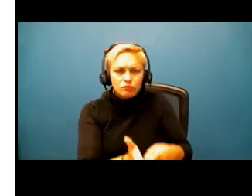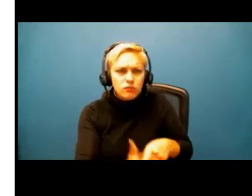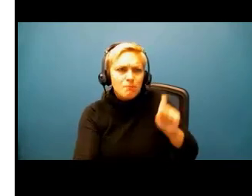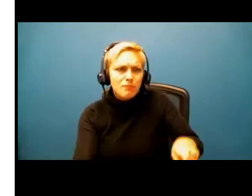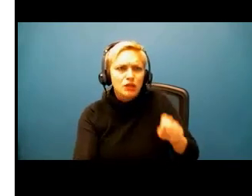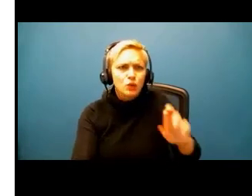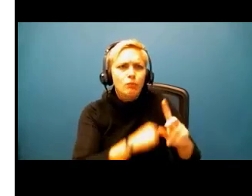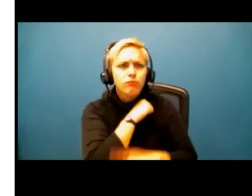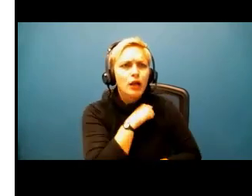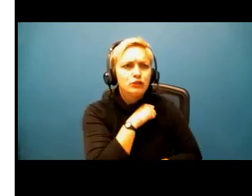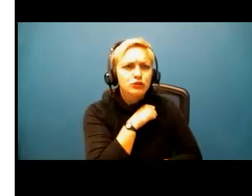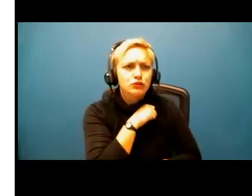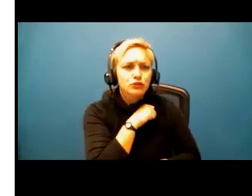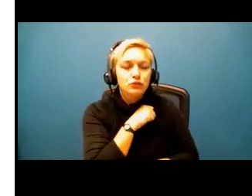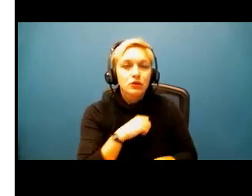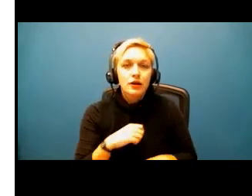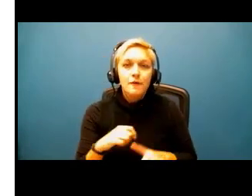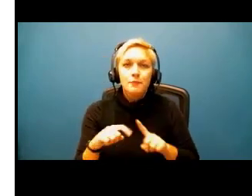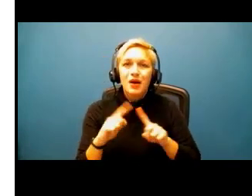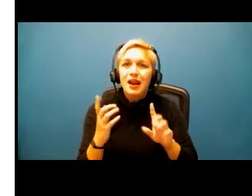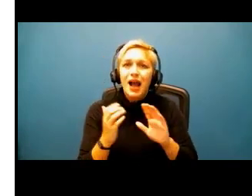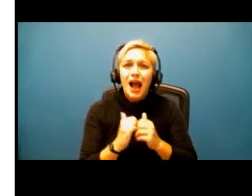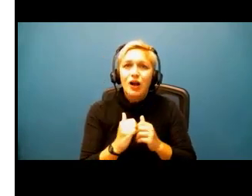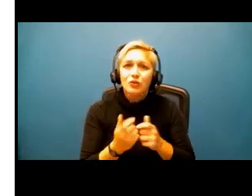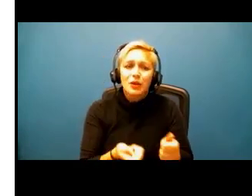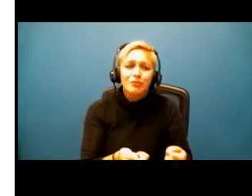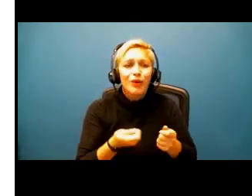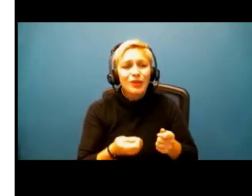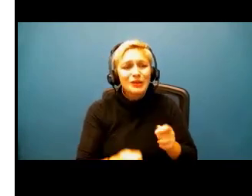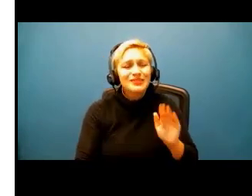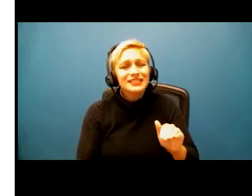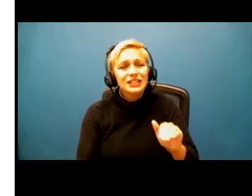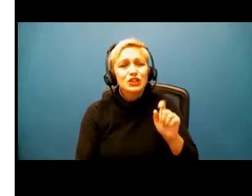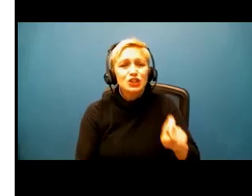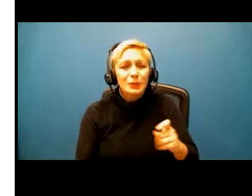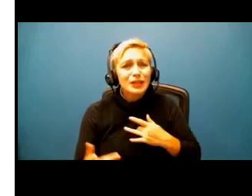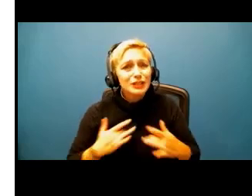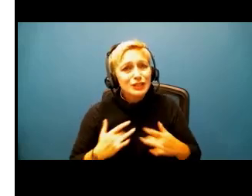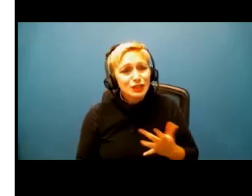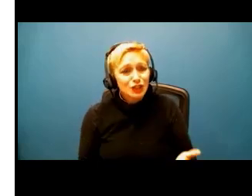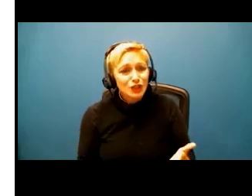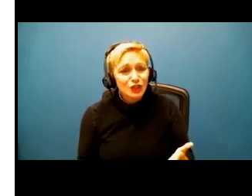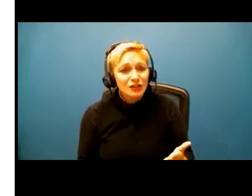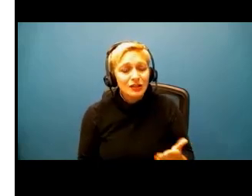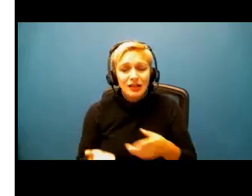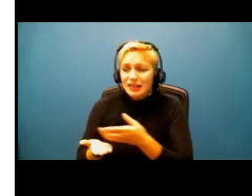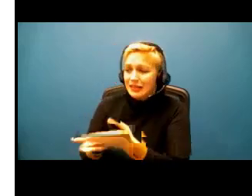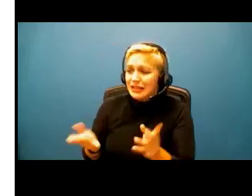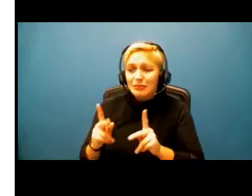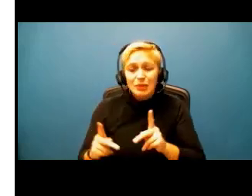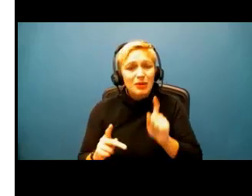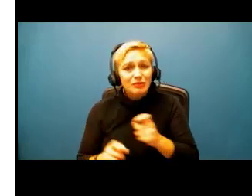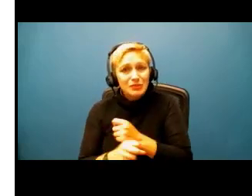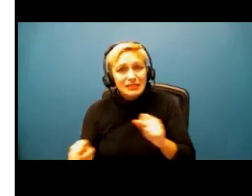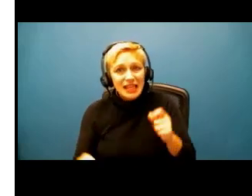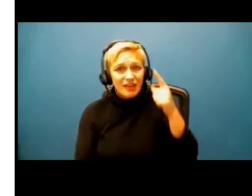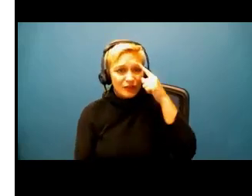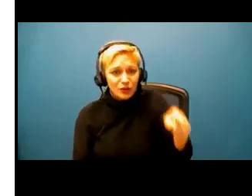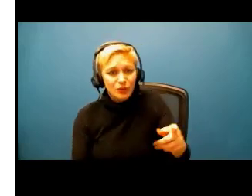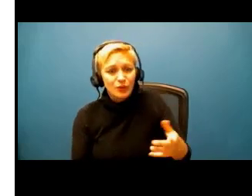help bring people to where we need them to be so that everybody is safe. And that conversation